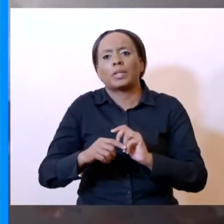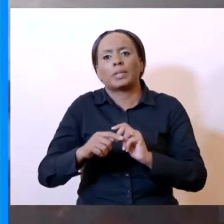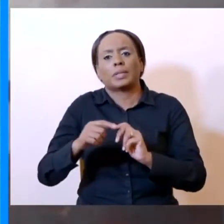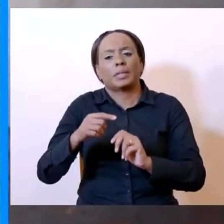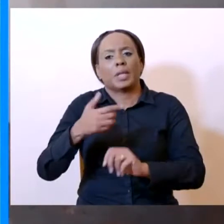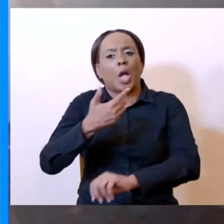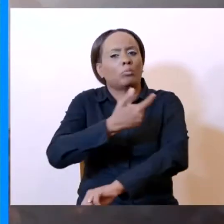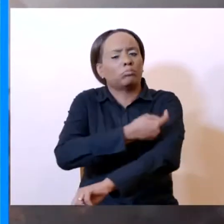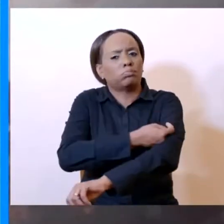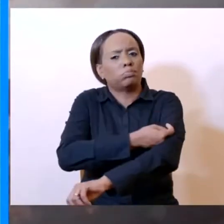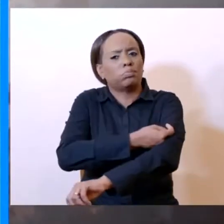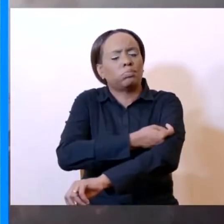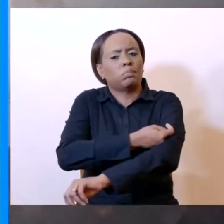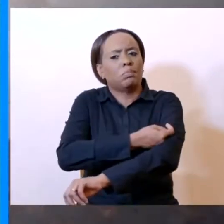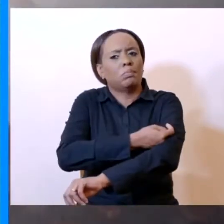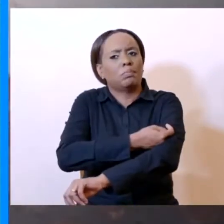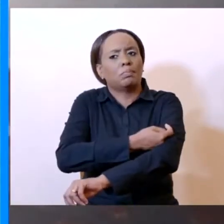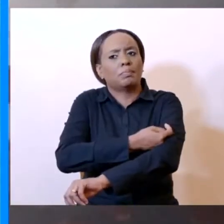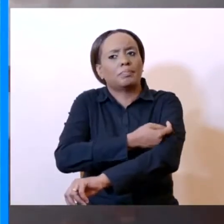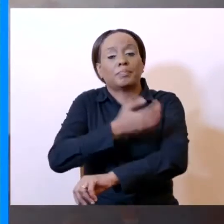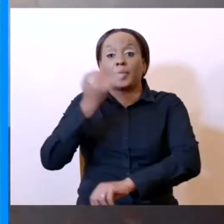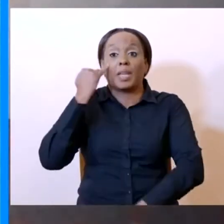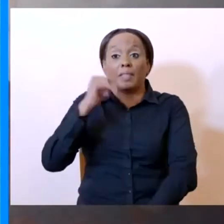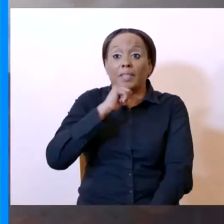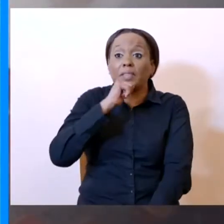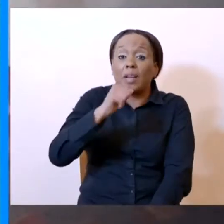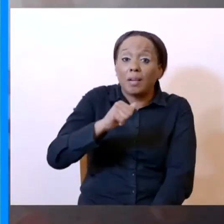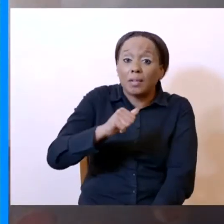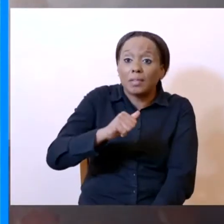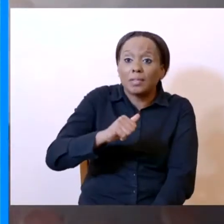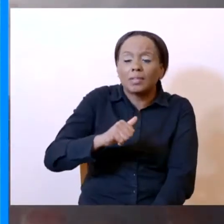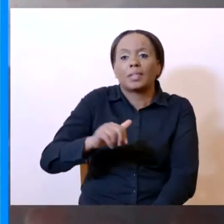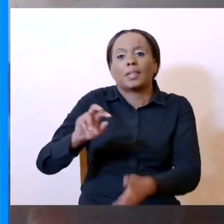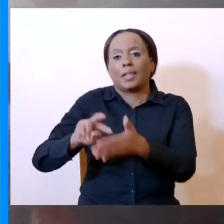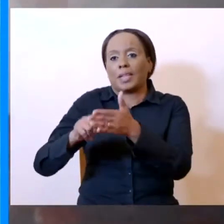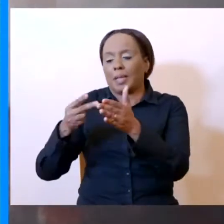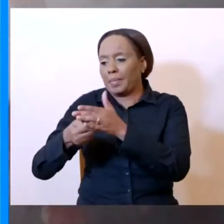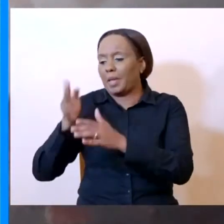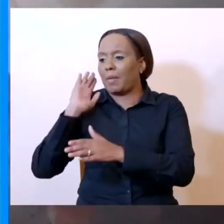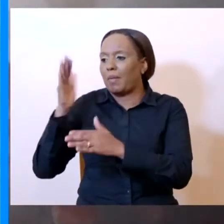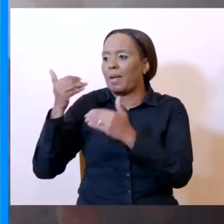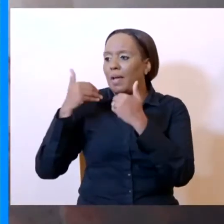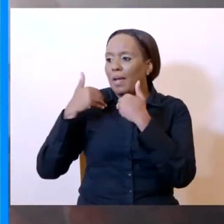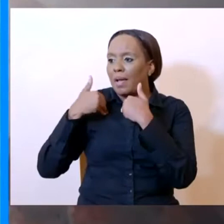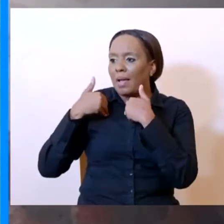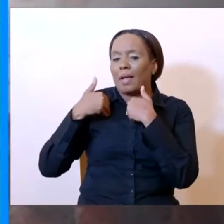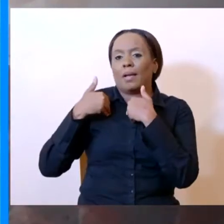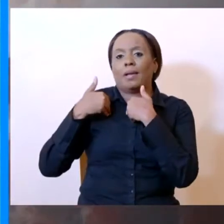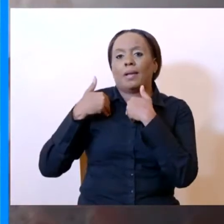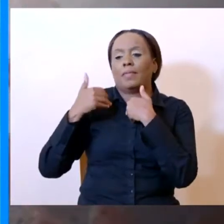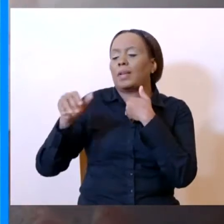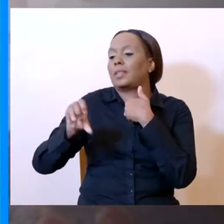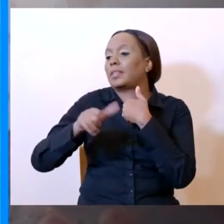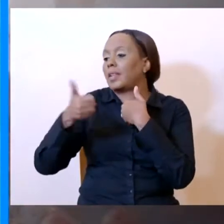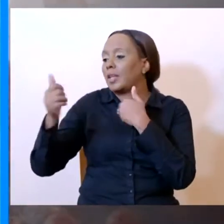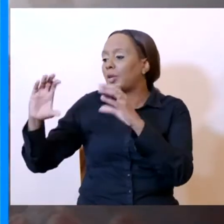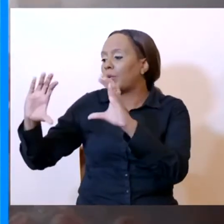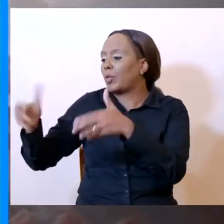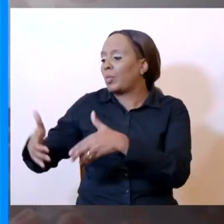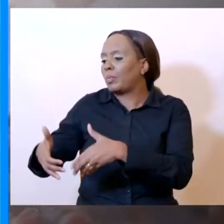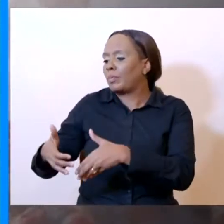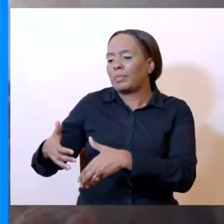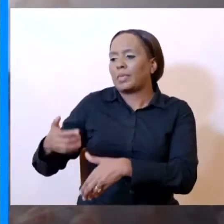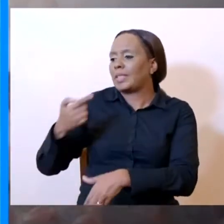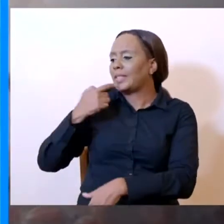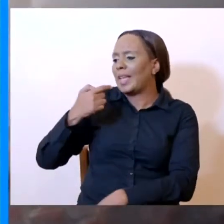want to really drive home is you then will have another population mutating, the population of viruses